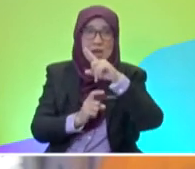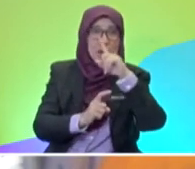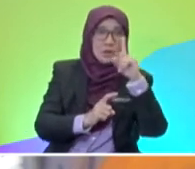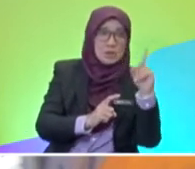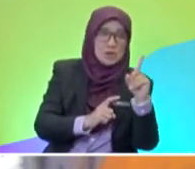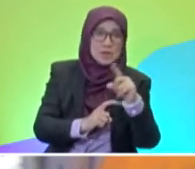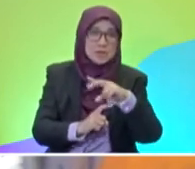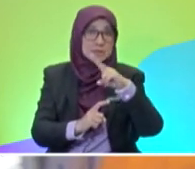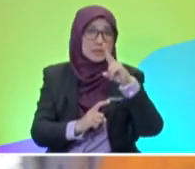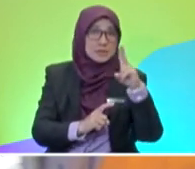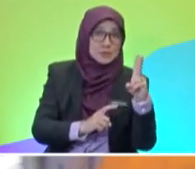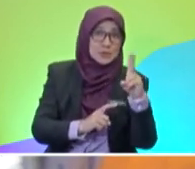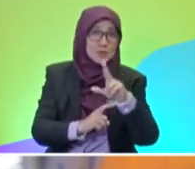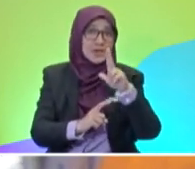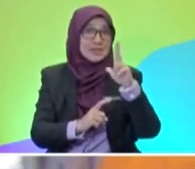is